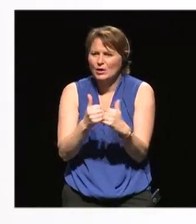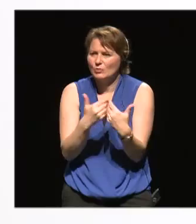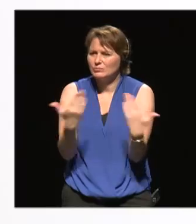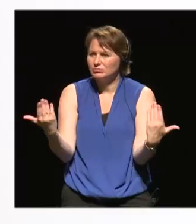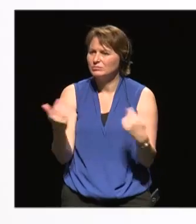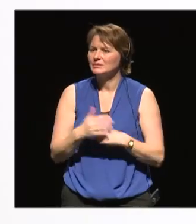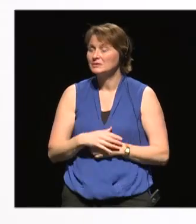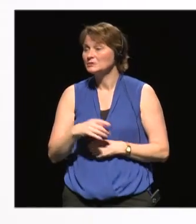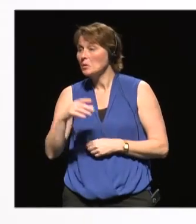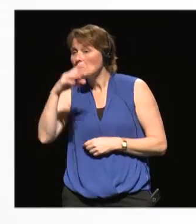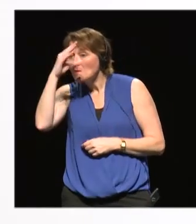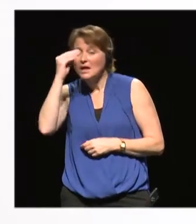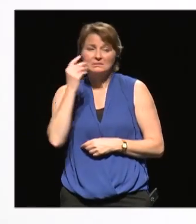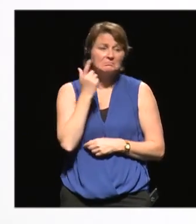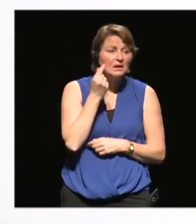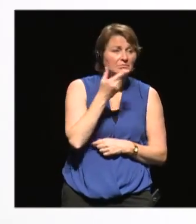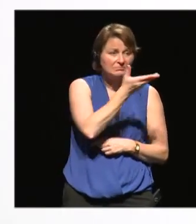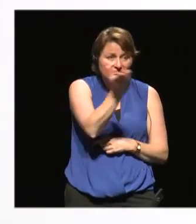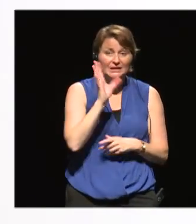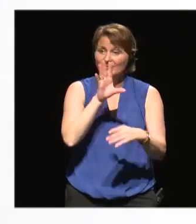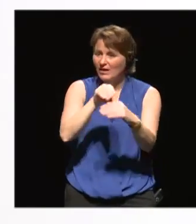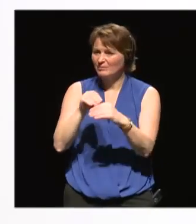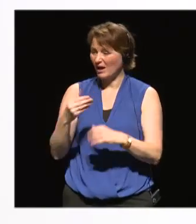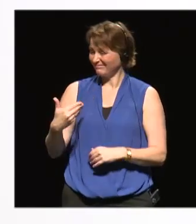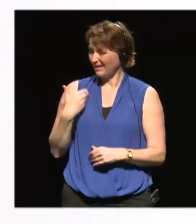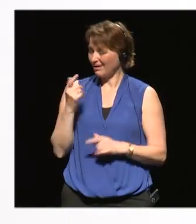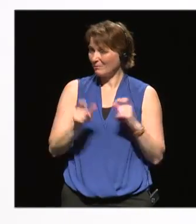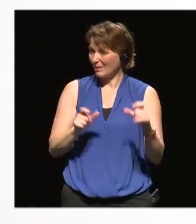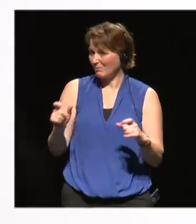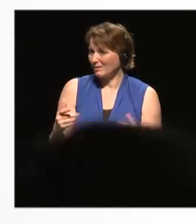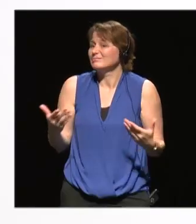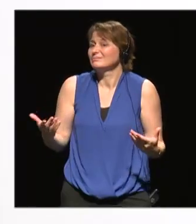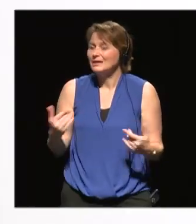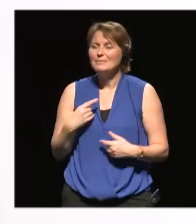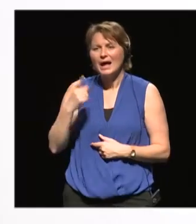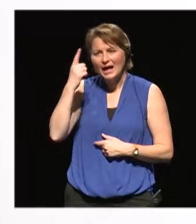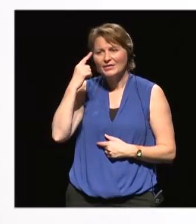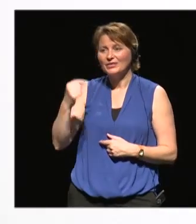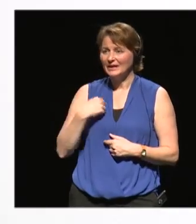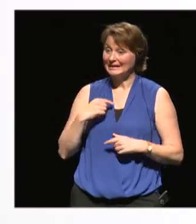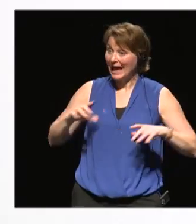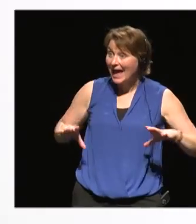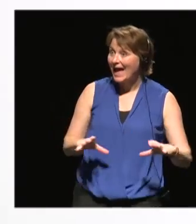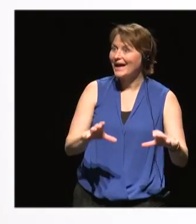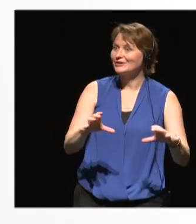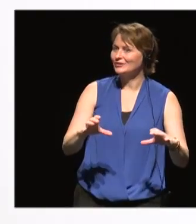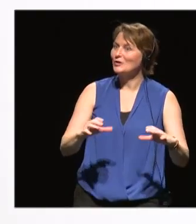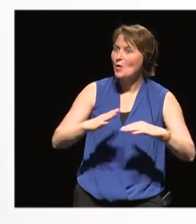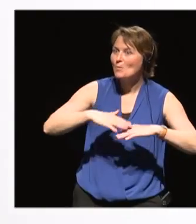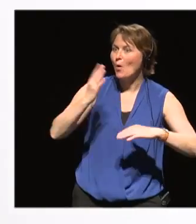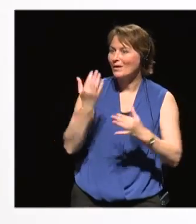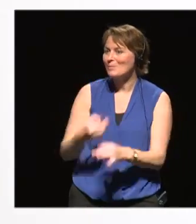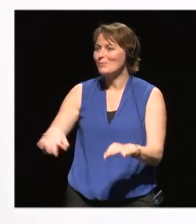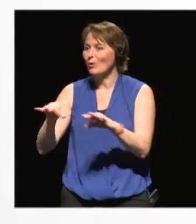gentlemen and ladies are involved in? I must say, actions speak louder than words, you know, and I'm 21. I represent